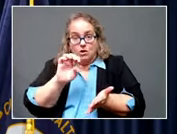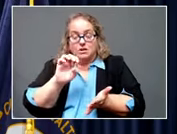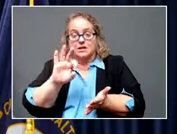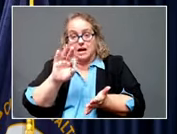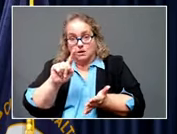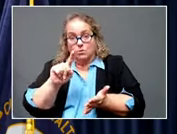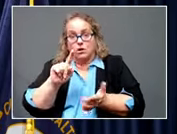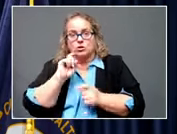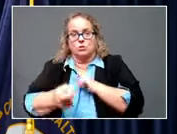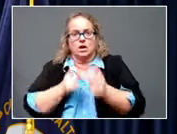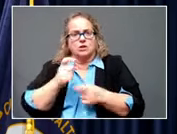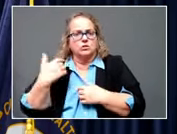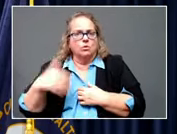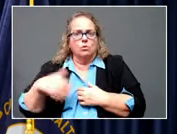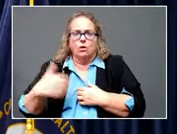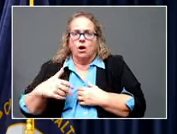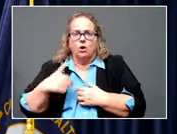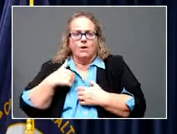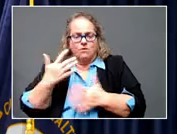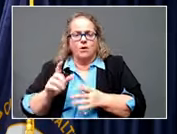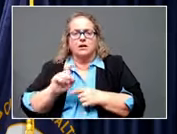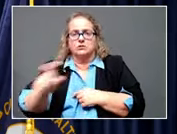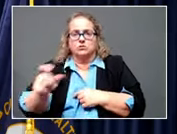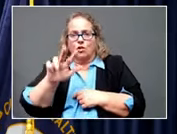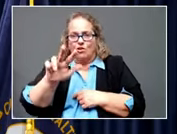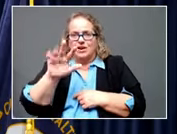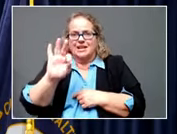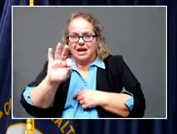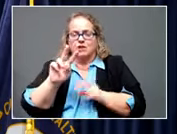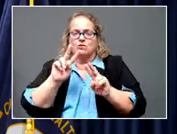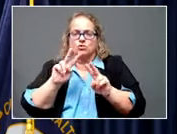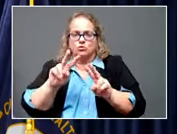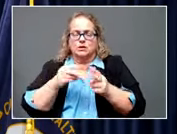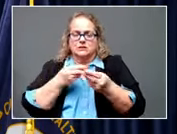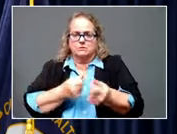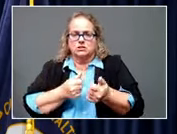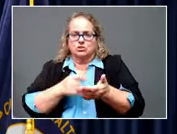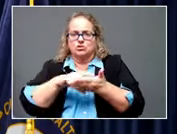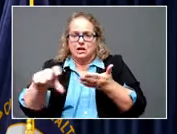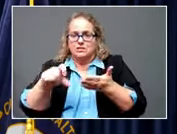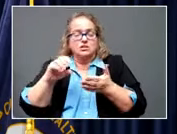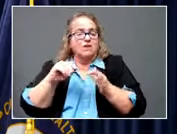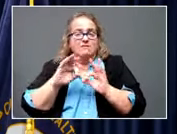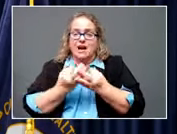We've issued 39 funeral expense checks so that families don't have to front that money